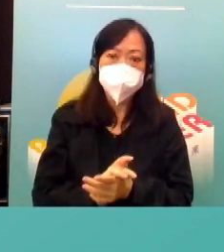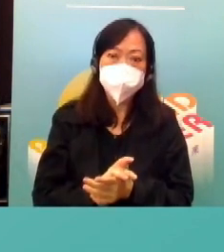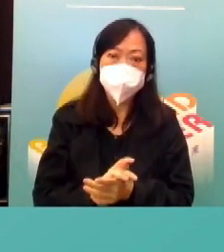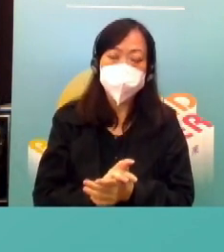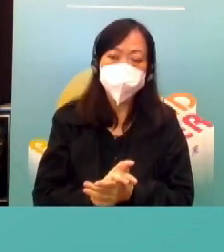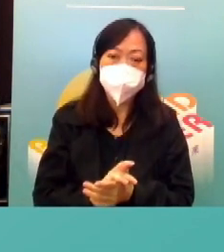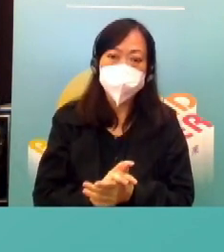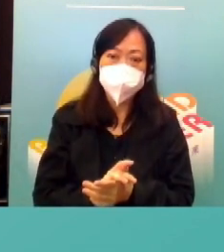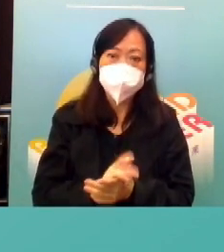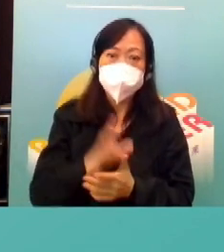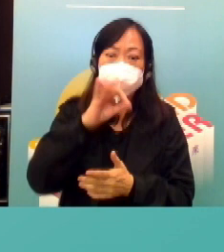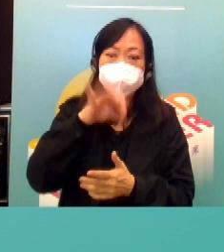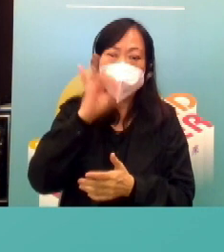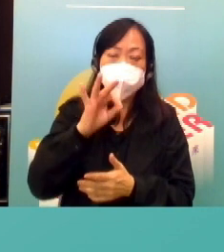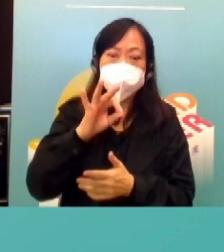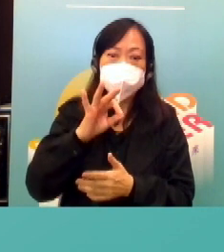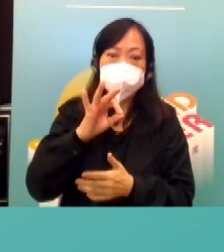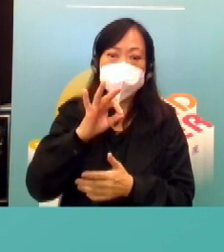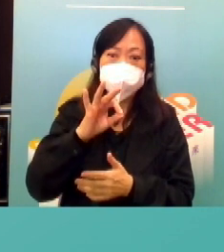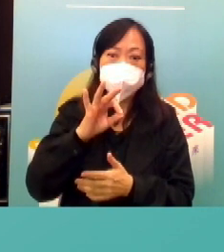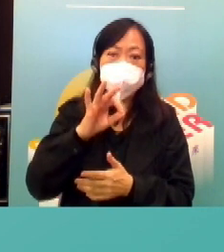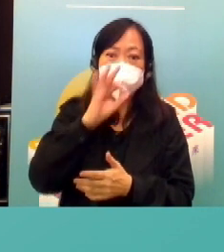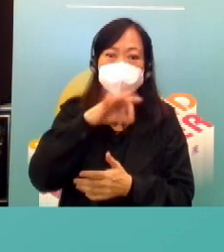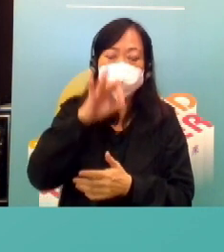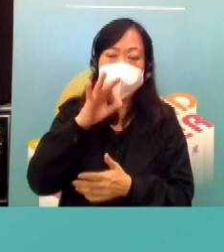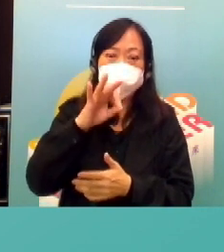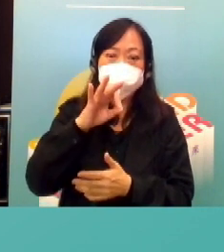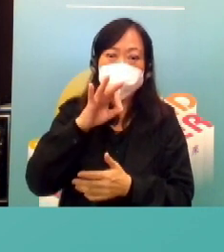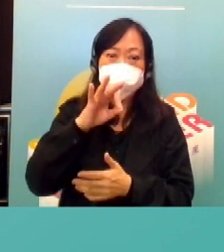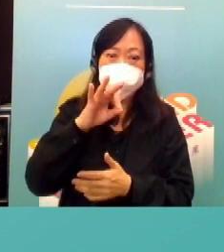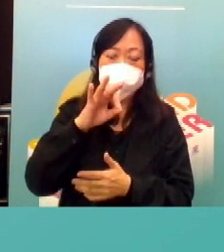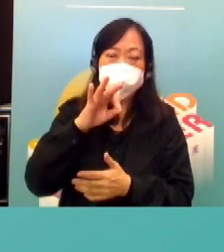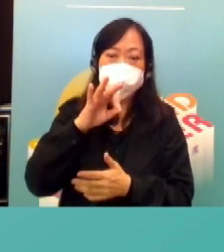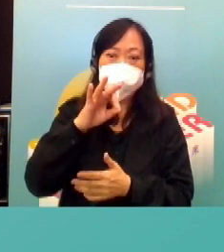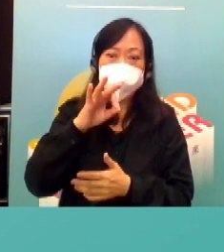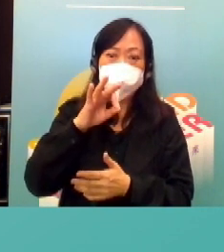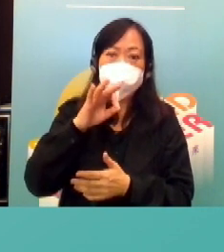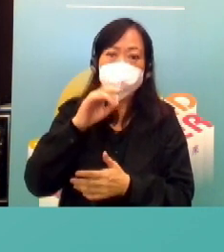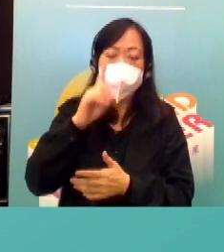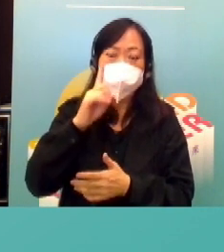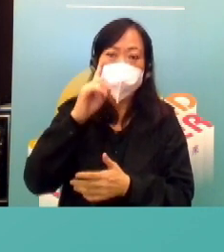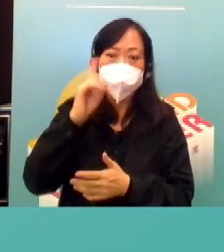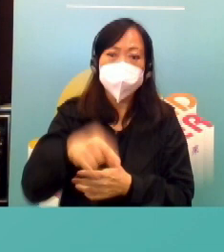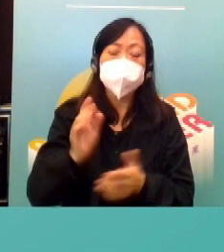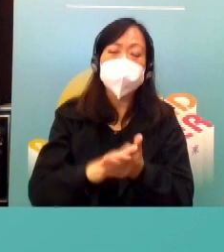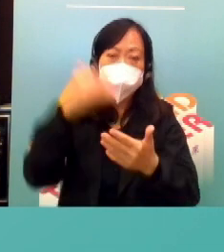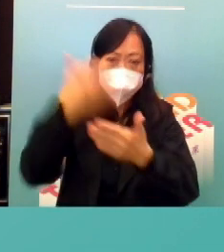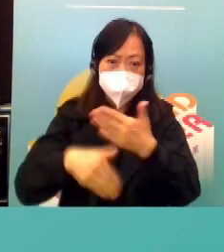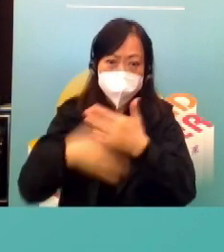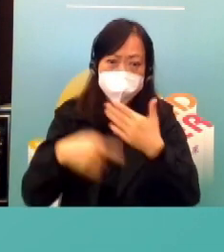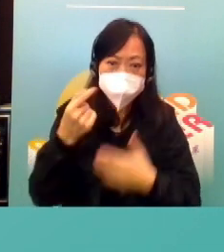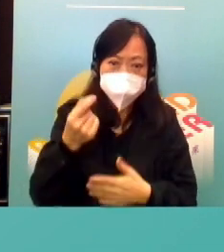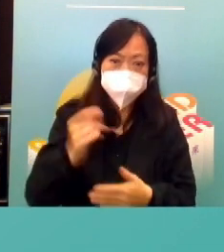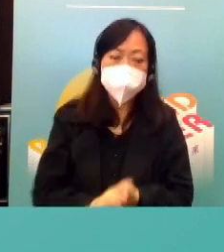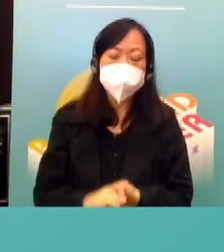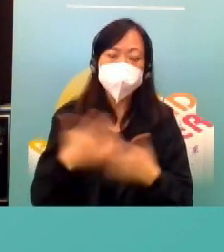3,000 tons of carbon emissions. But this is just 1 year.